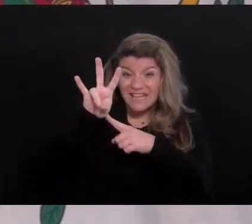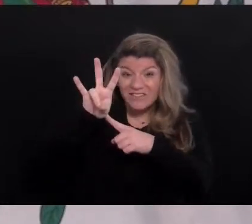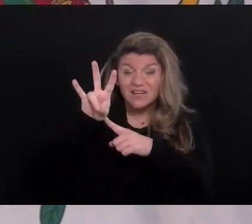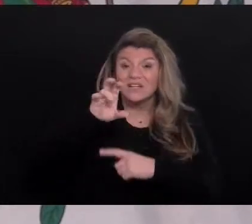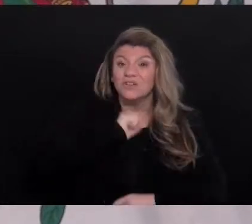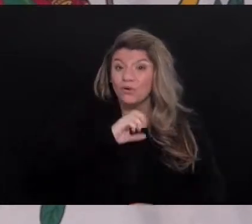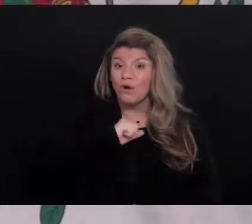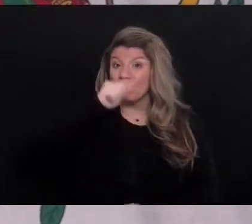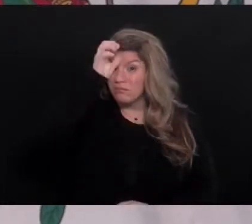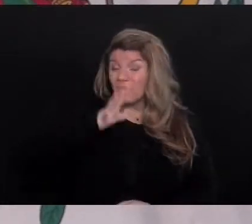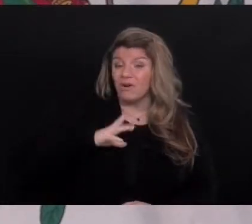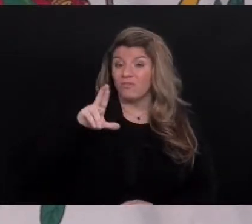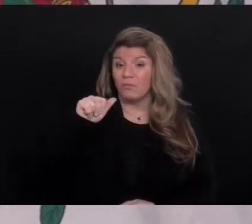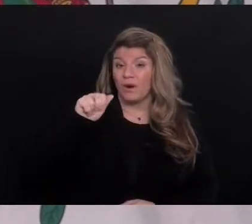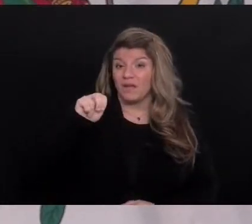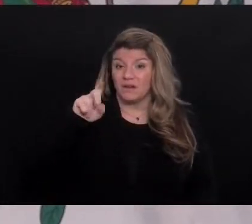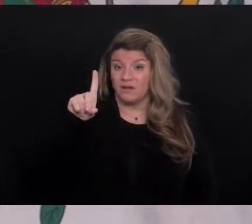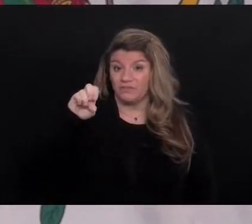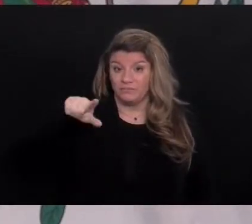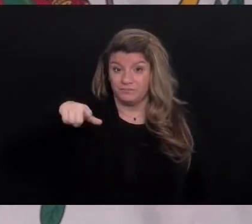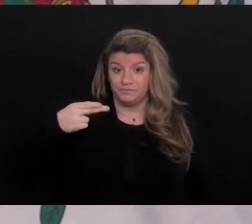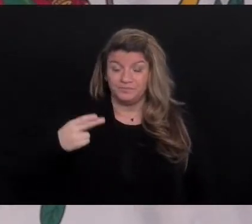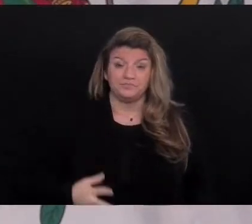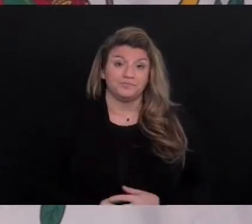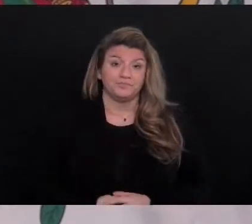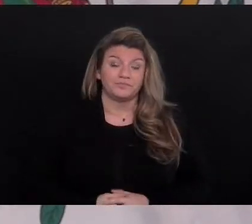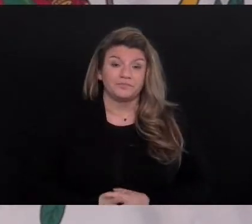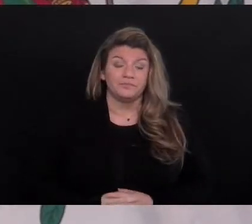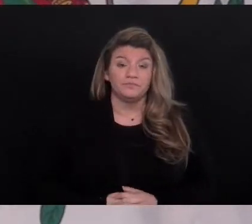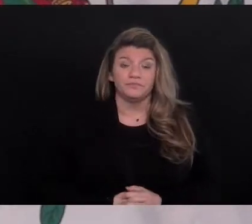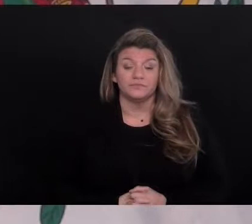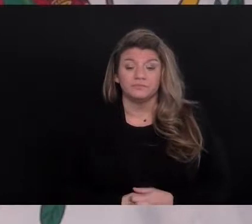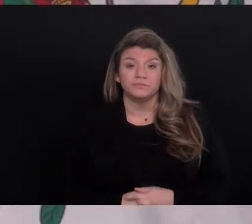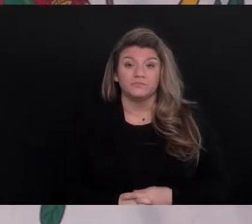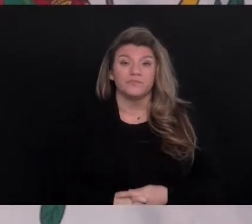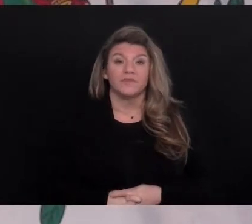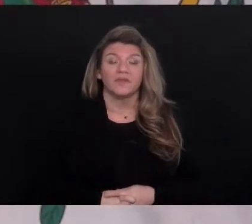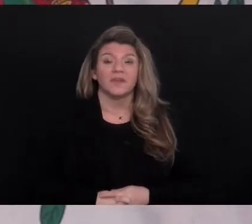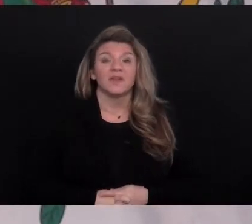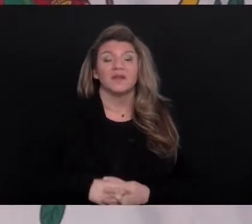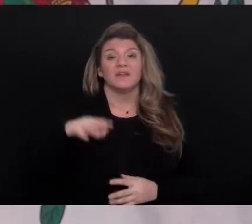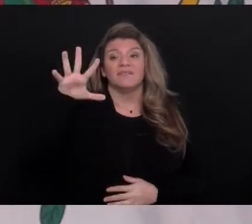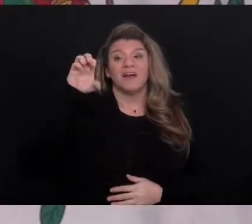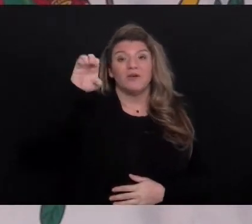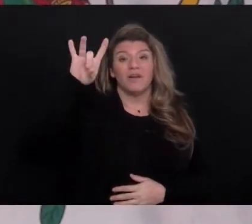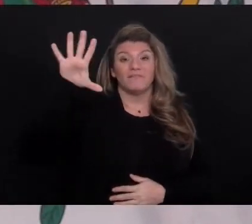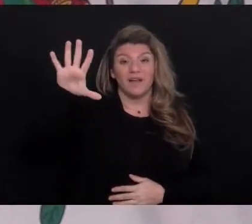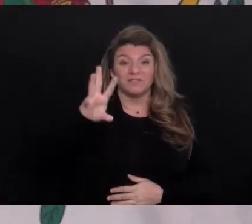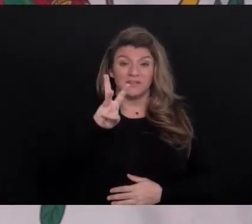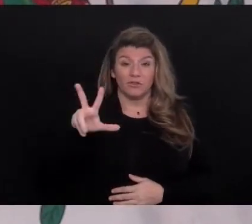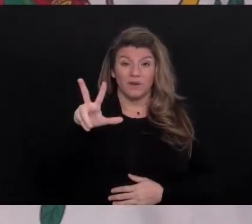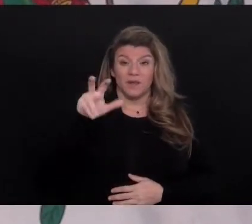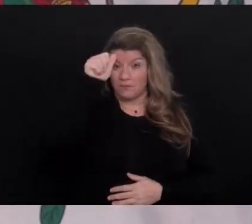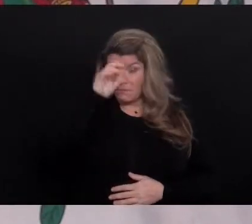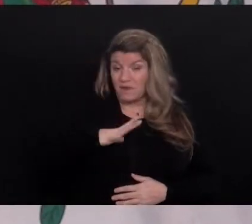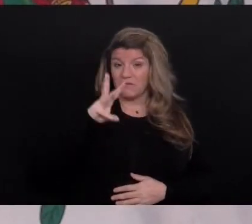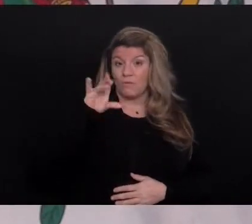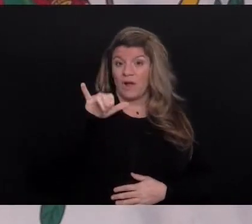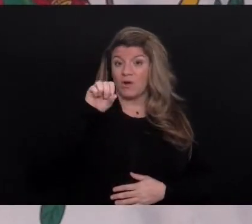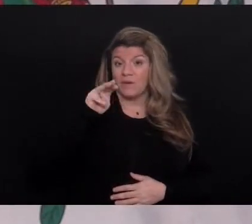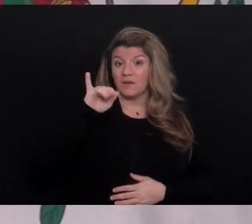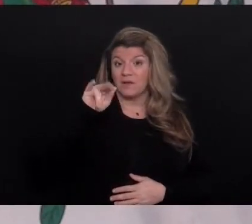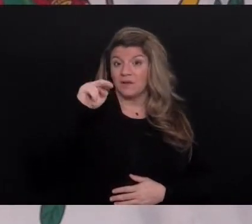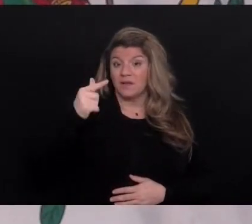37-year-old male from Randolph County. The 5,085th is a 63-year-old male from Wyoming County.